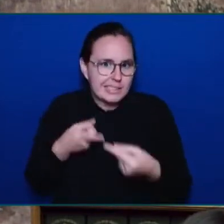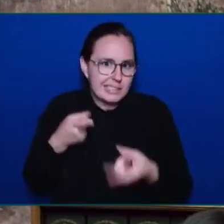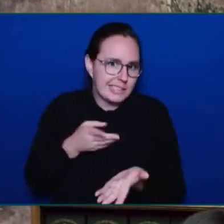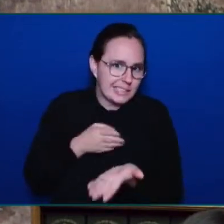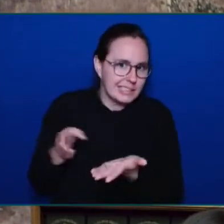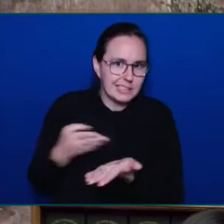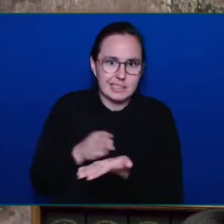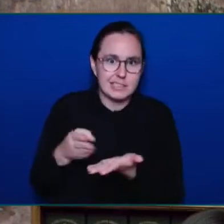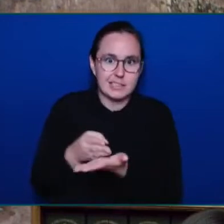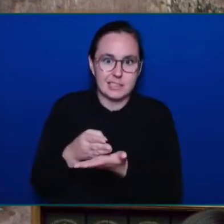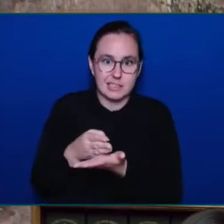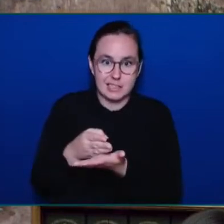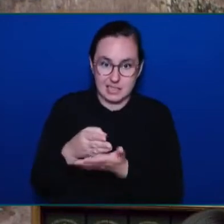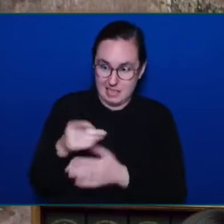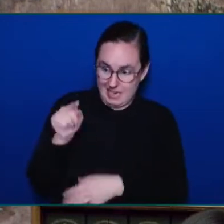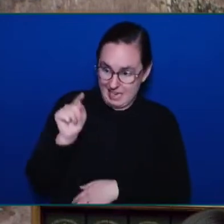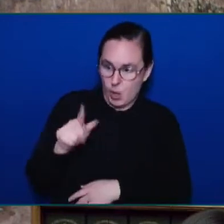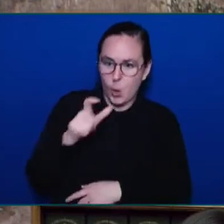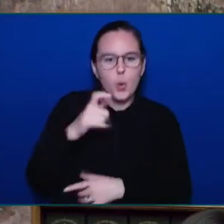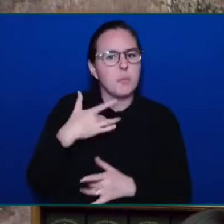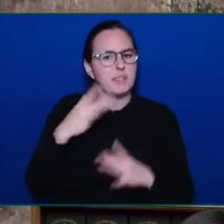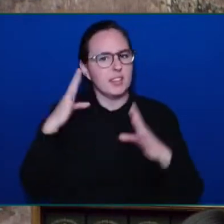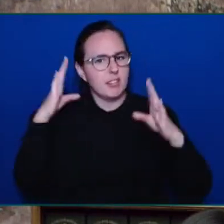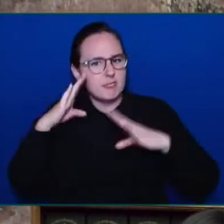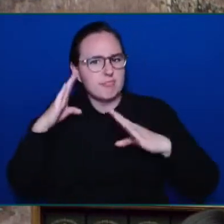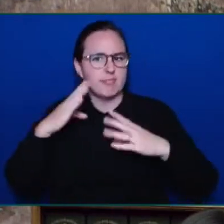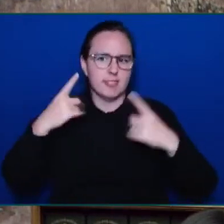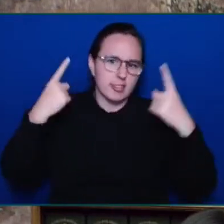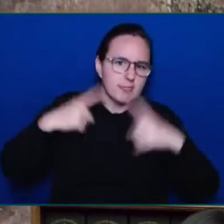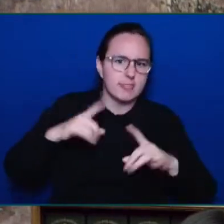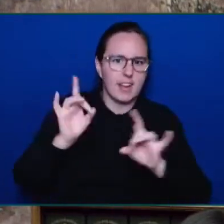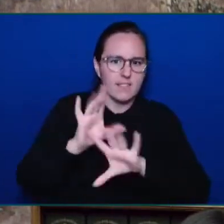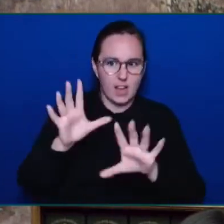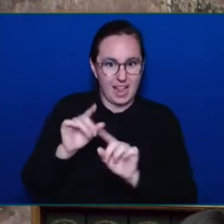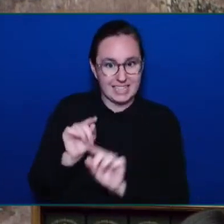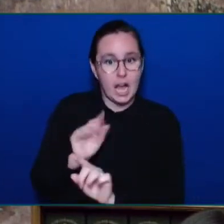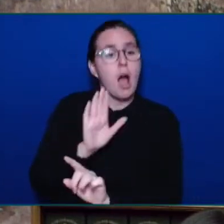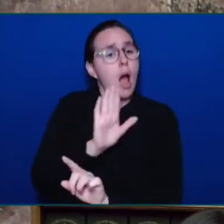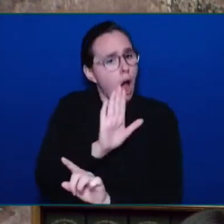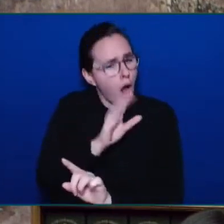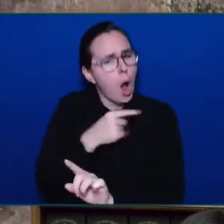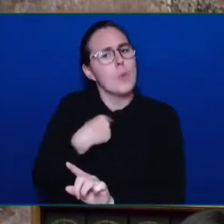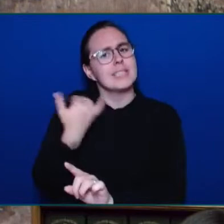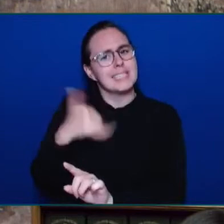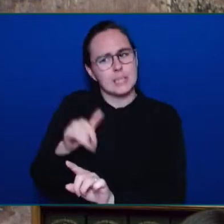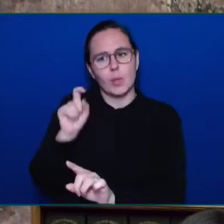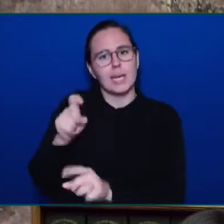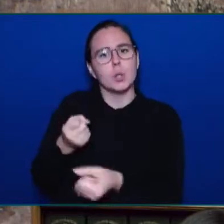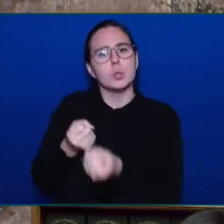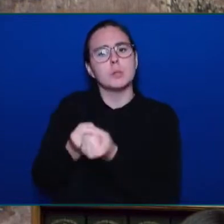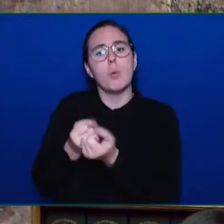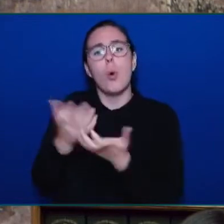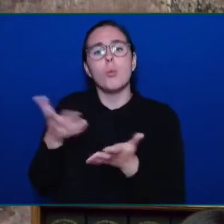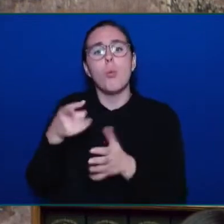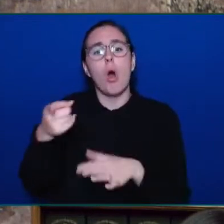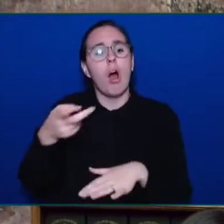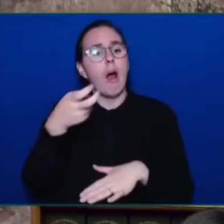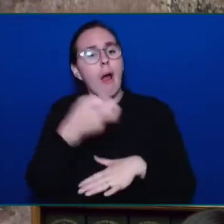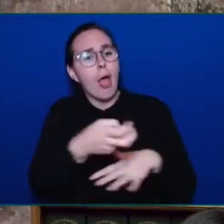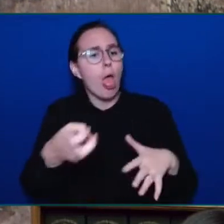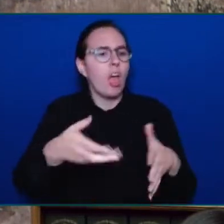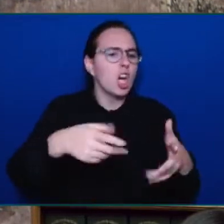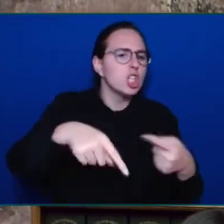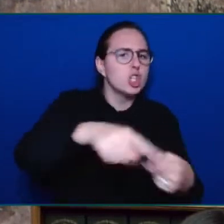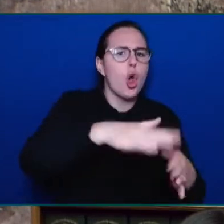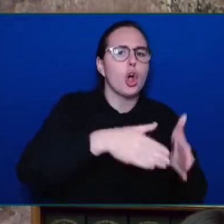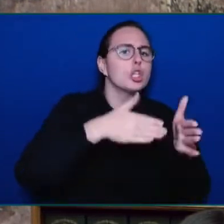about, that they get the help and are off the streets. They can try and dismiss the fact the expansion of the CAR programs, which